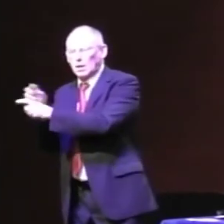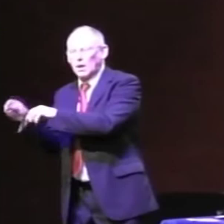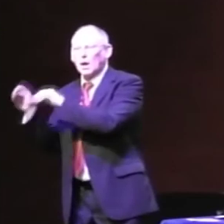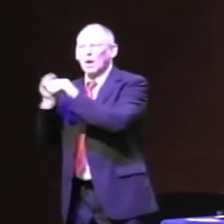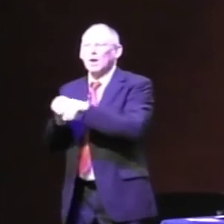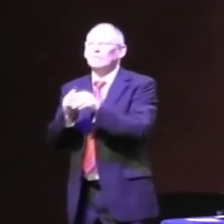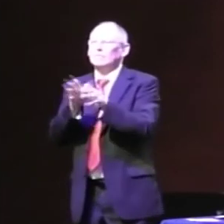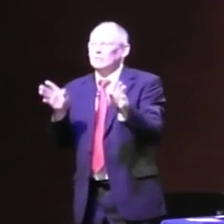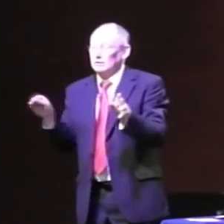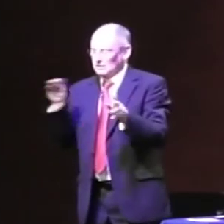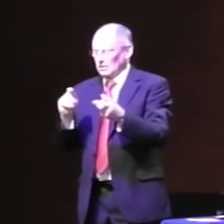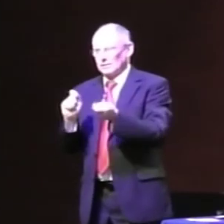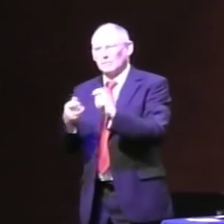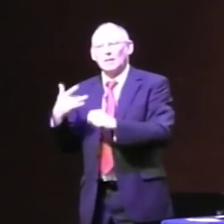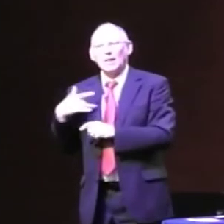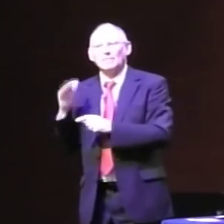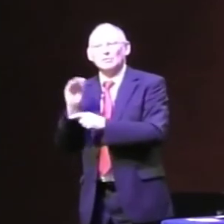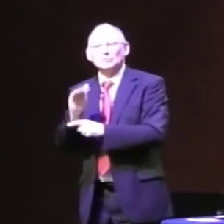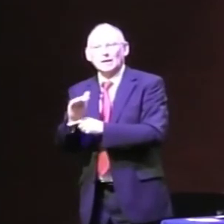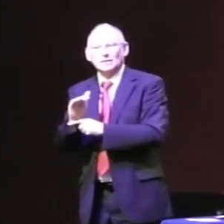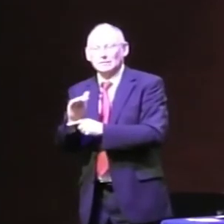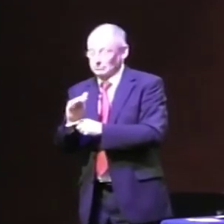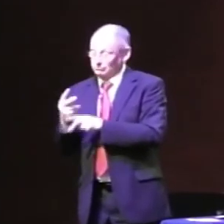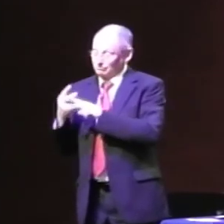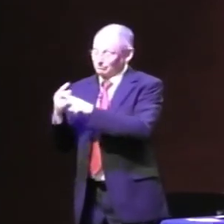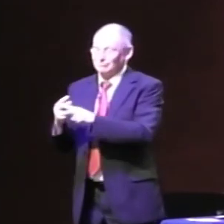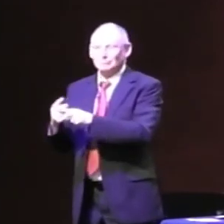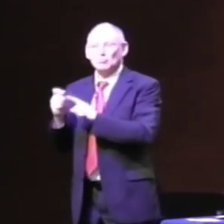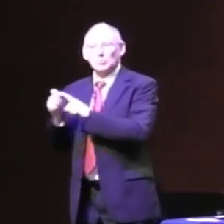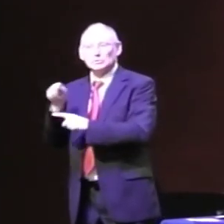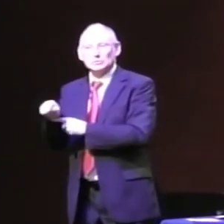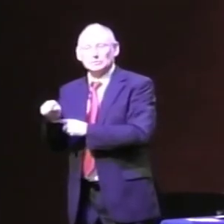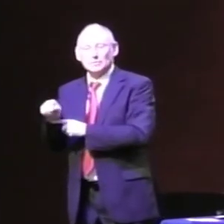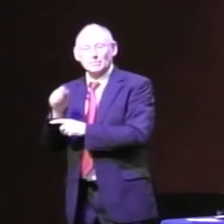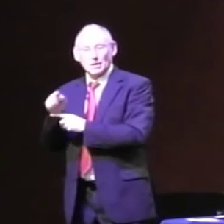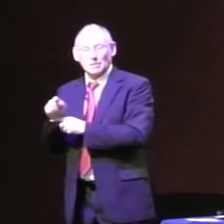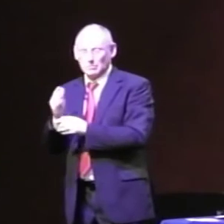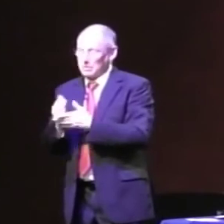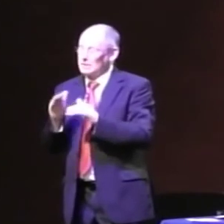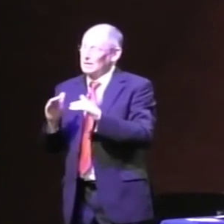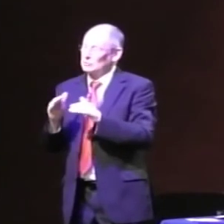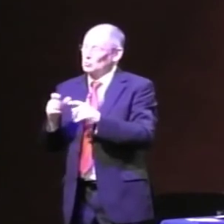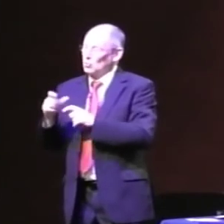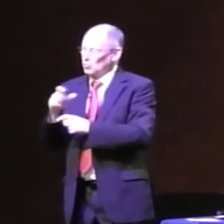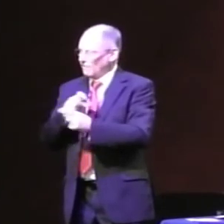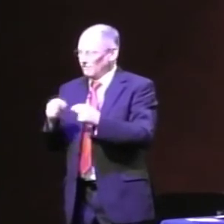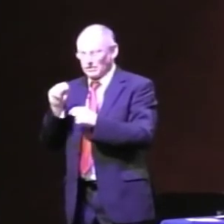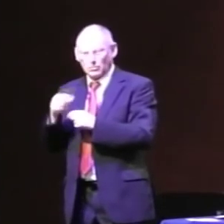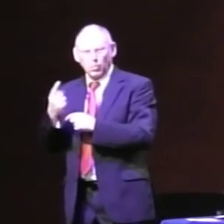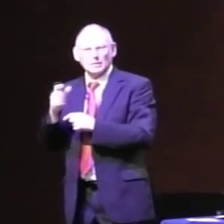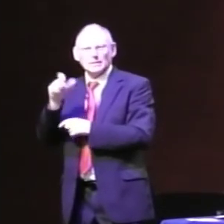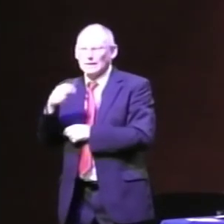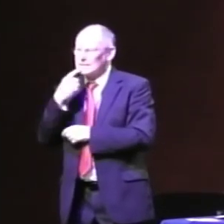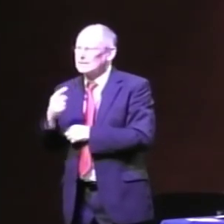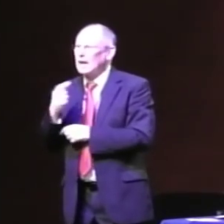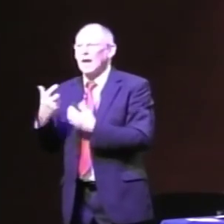sentence and readapting to life in the outside world. Congress, while attending Unison National Conference, I heard a delegate describe how